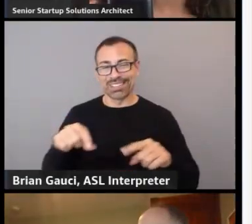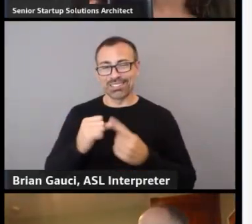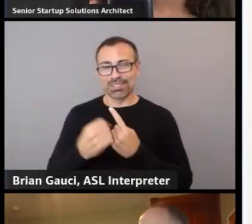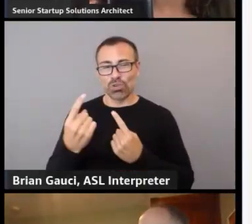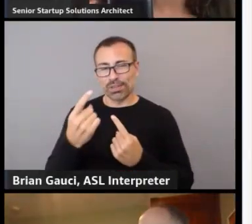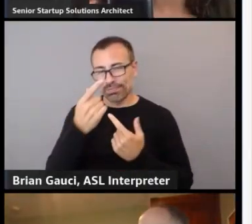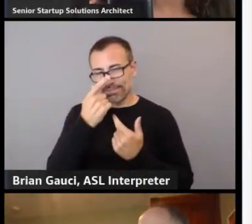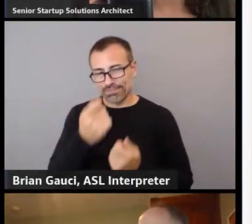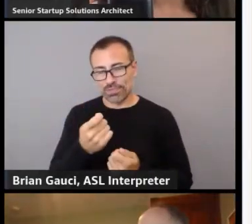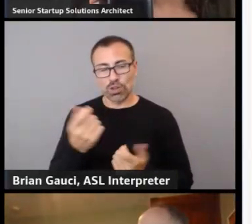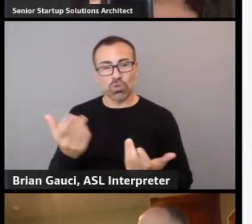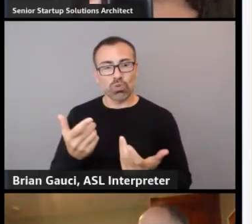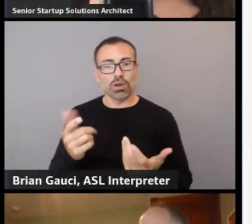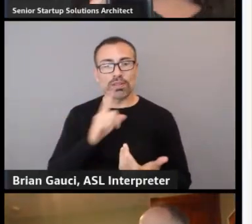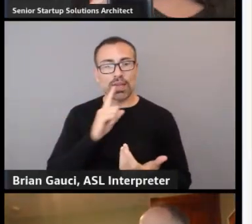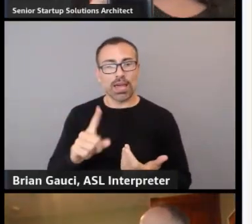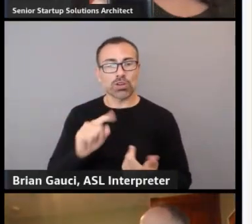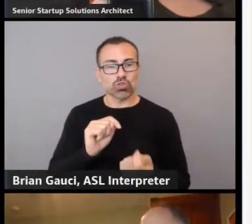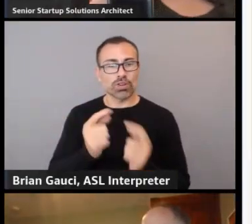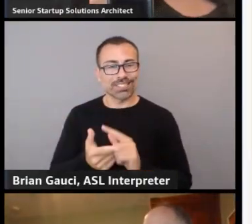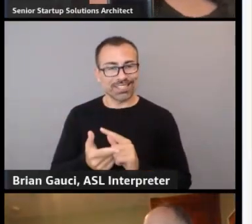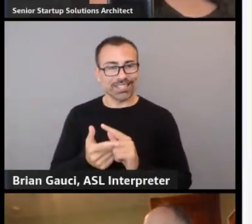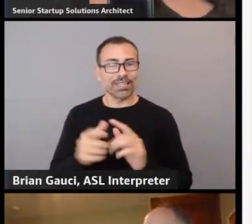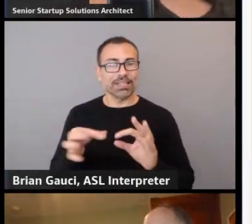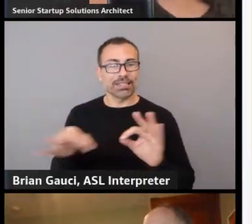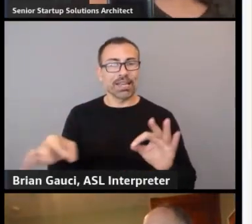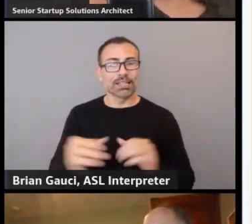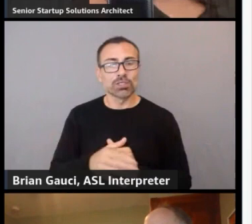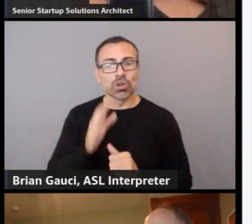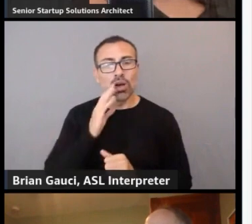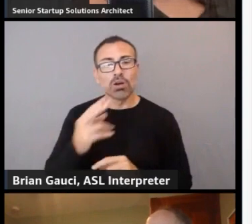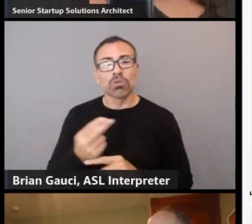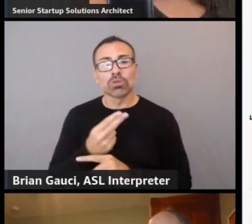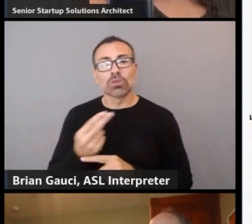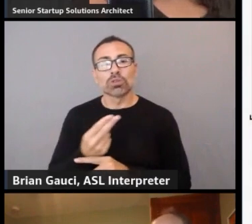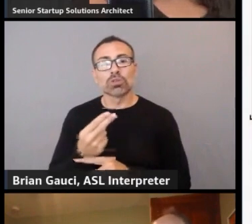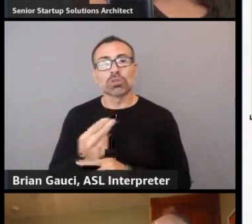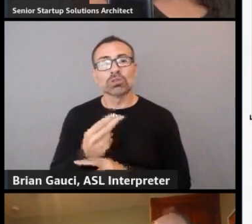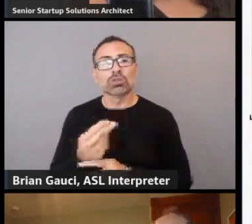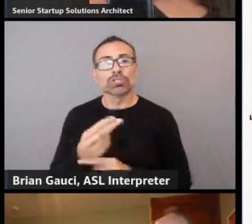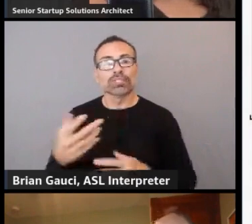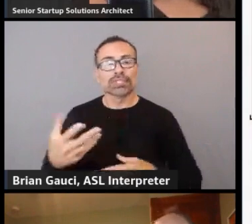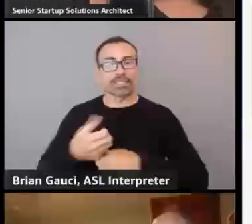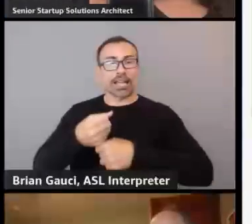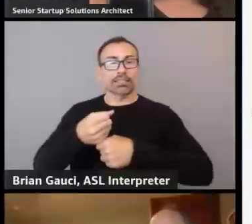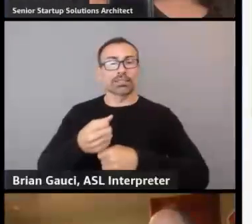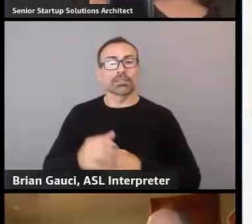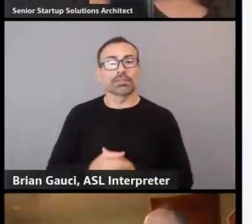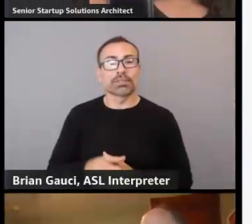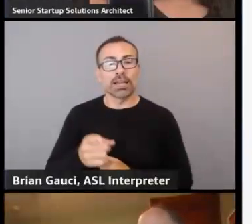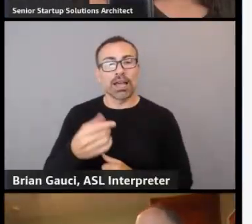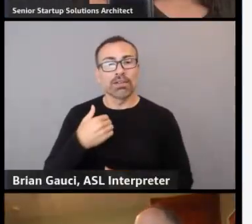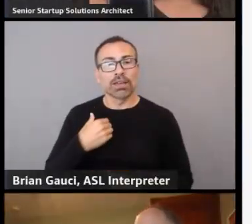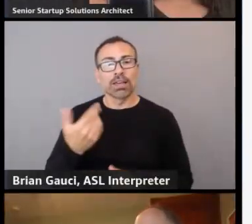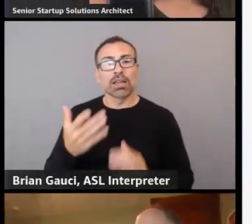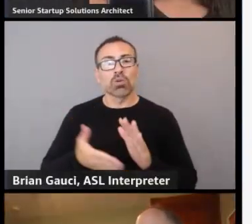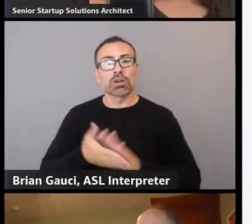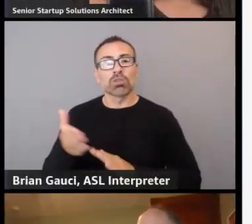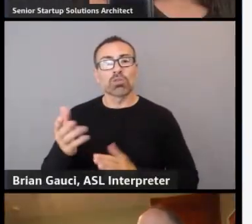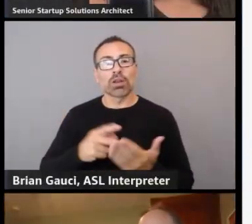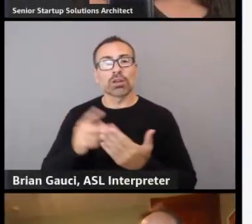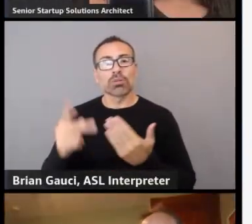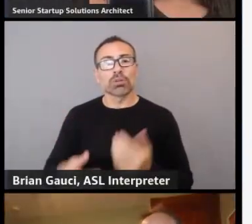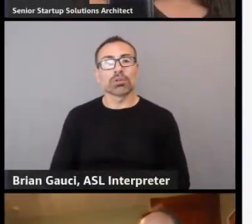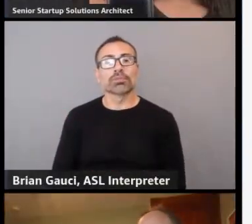the actual translated text. So I'm going to use this little getter to get that. And let's go ahead and run this program.